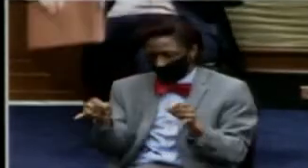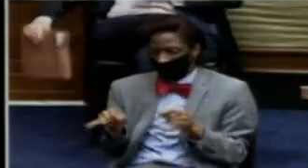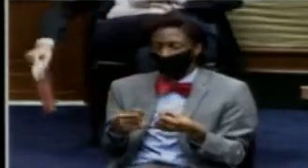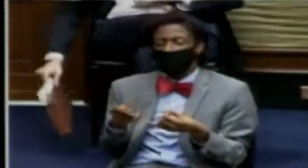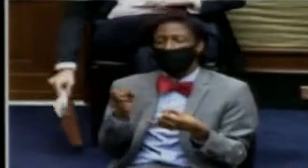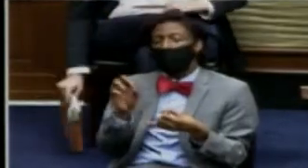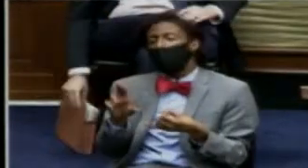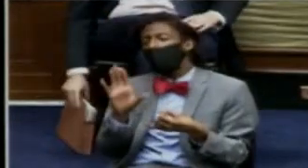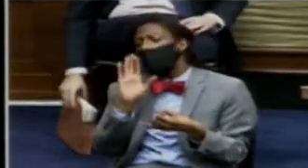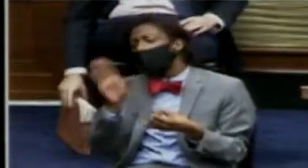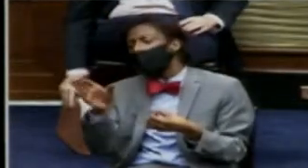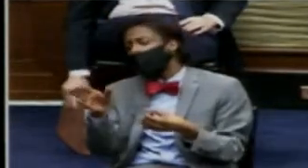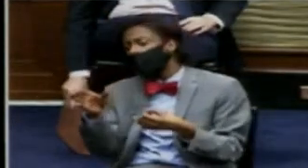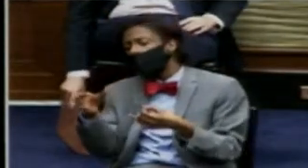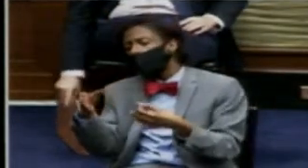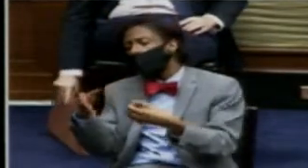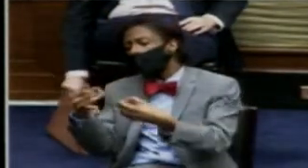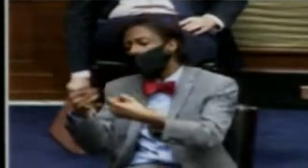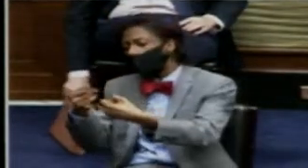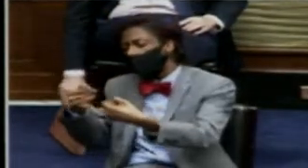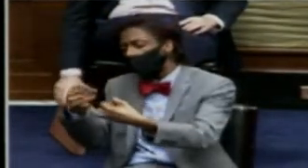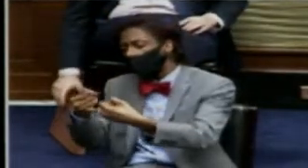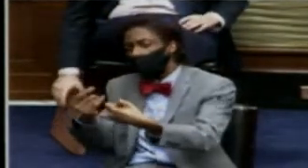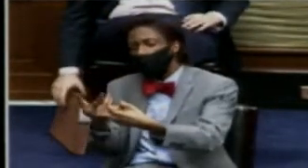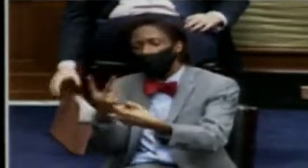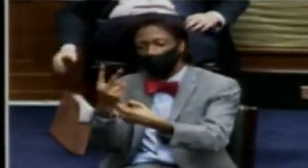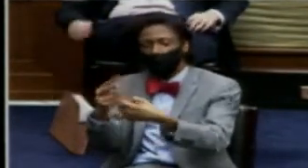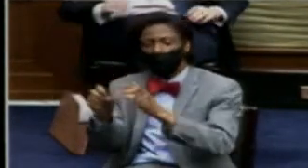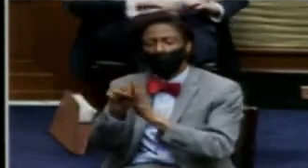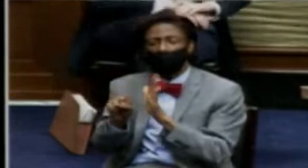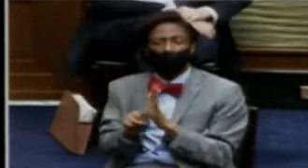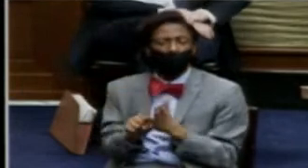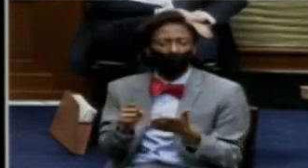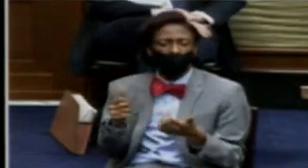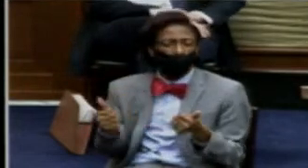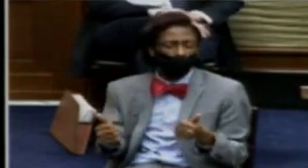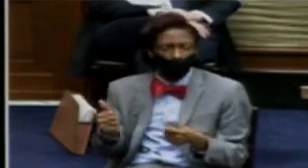going to border on 2 states when we're done with this?